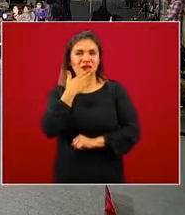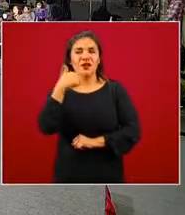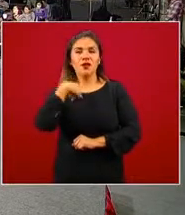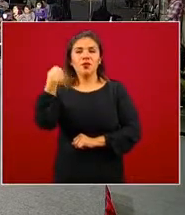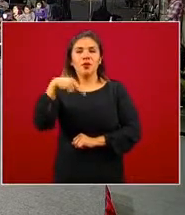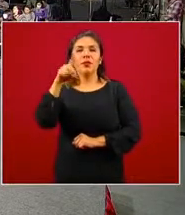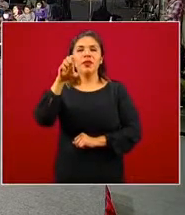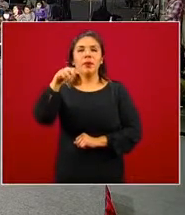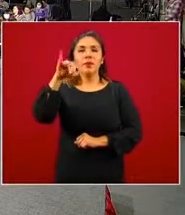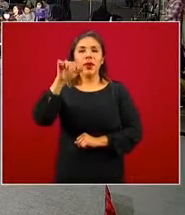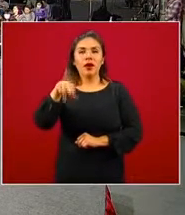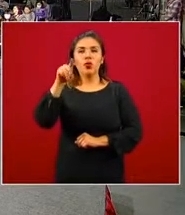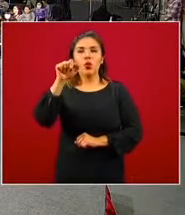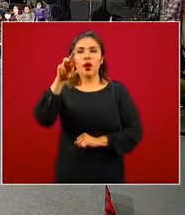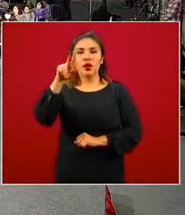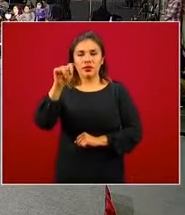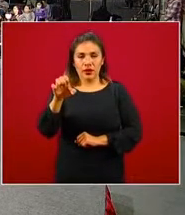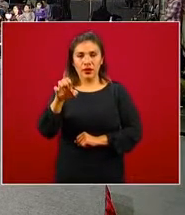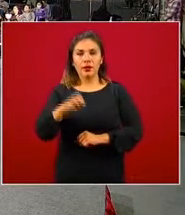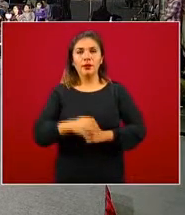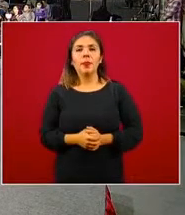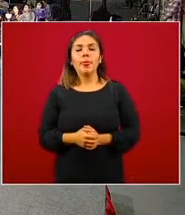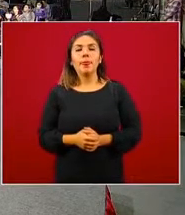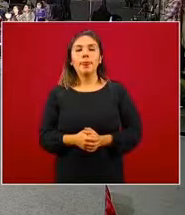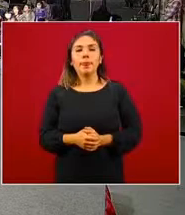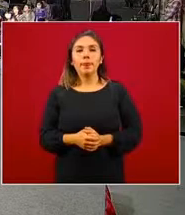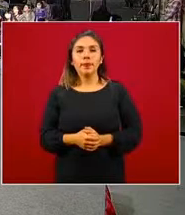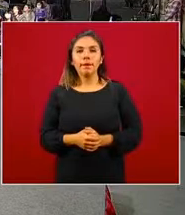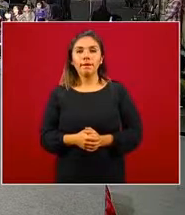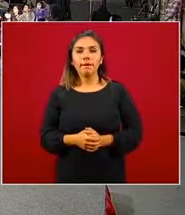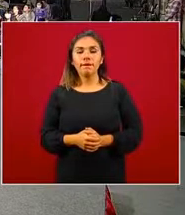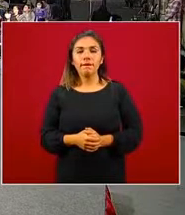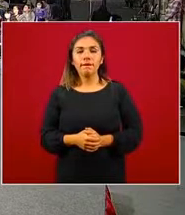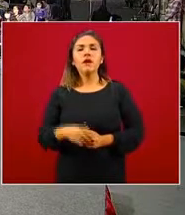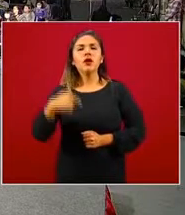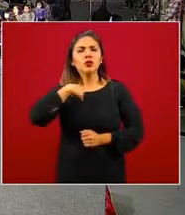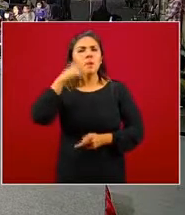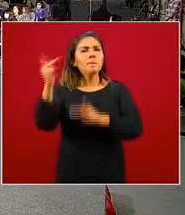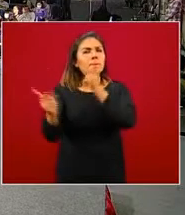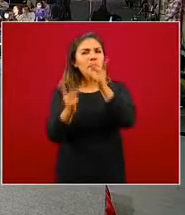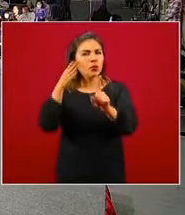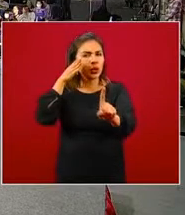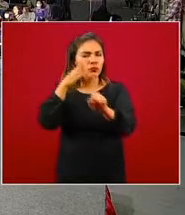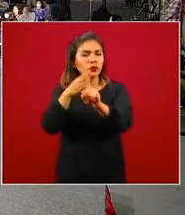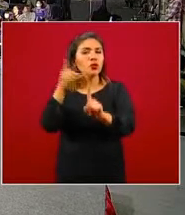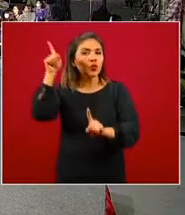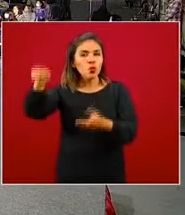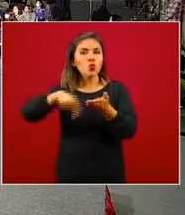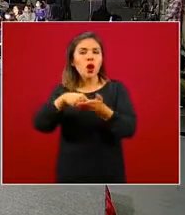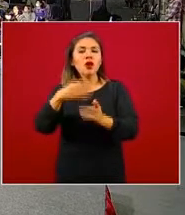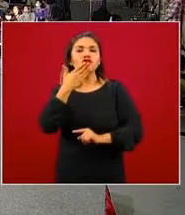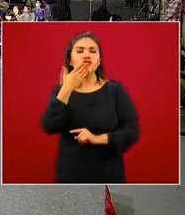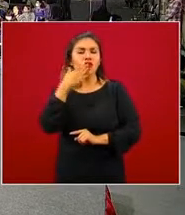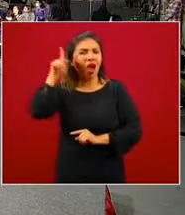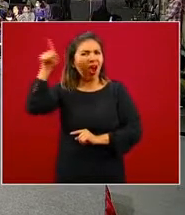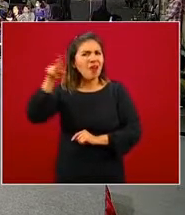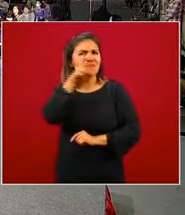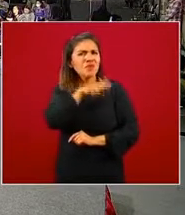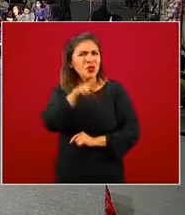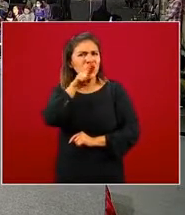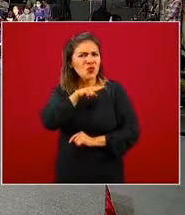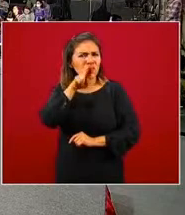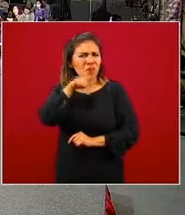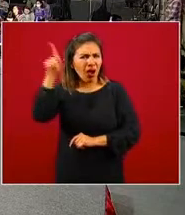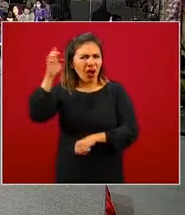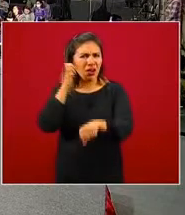I'm, yes, from Sonora. I'm a business person and I also speak on the radio. My question is specifically about